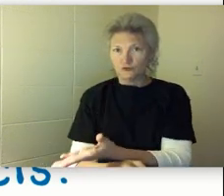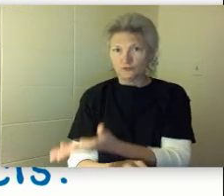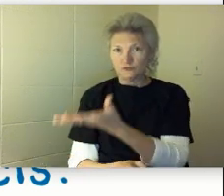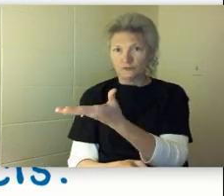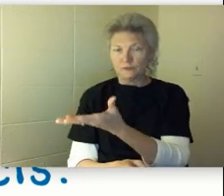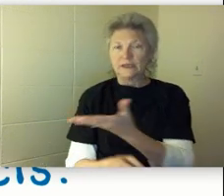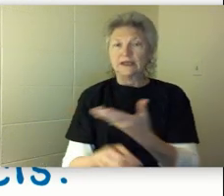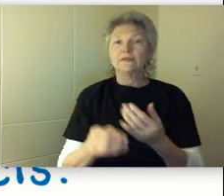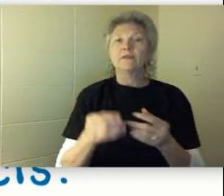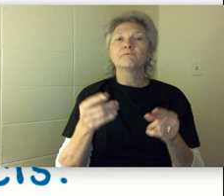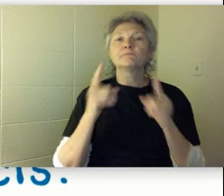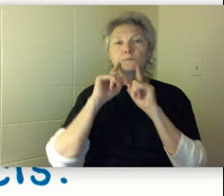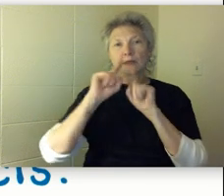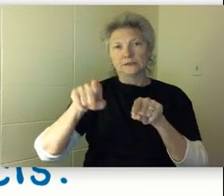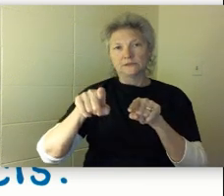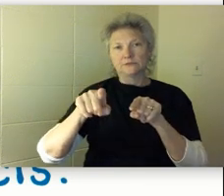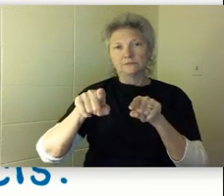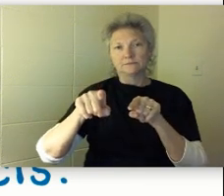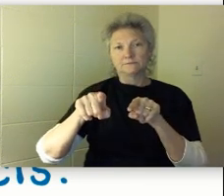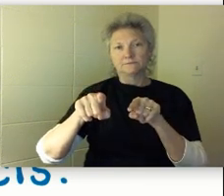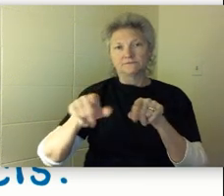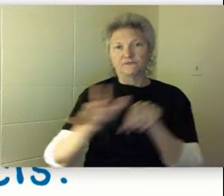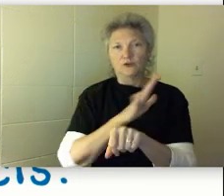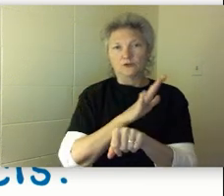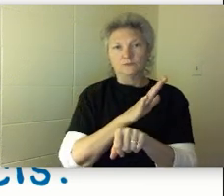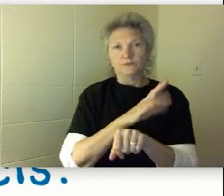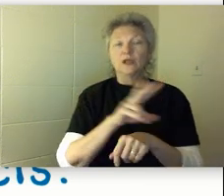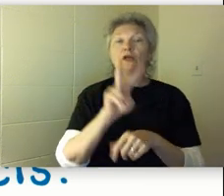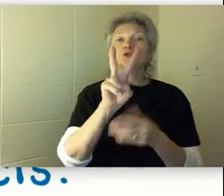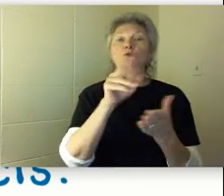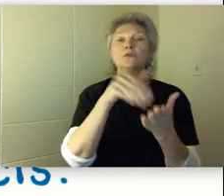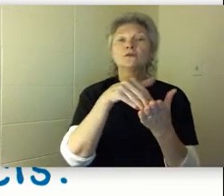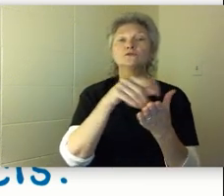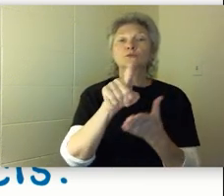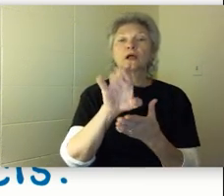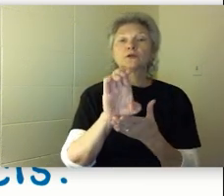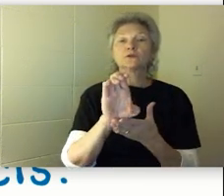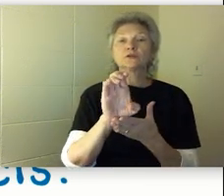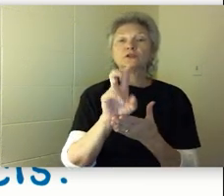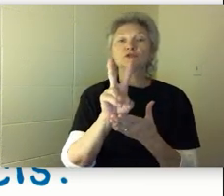final whole answer. So we'll add 2,100,